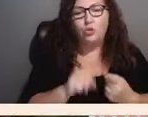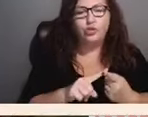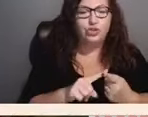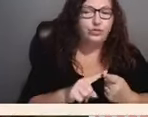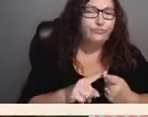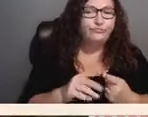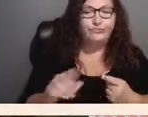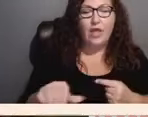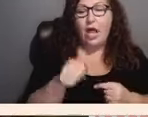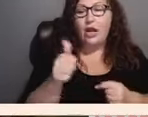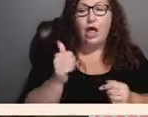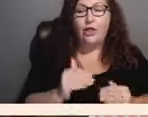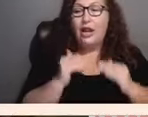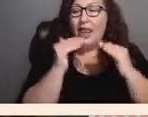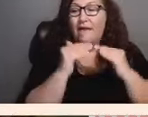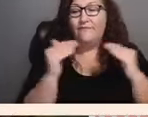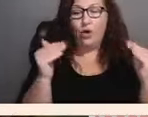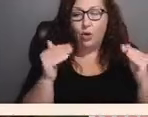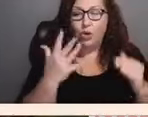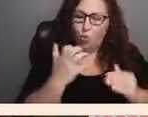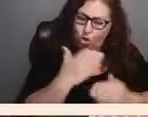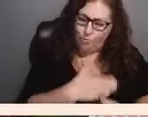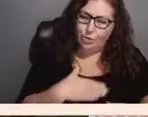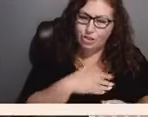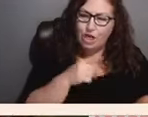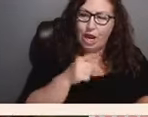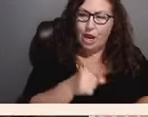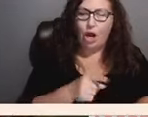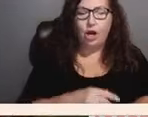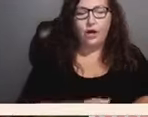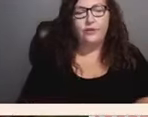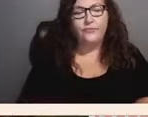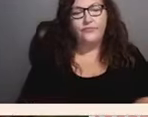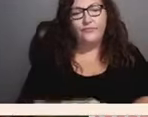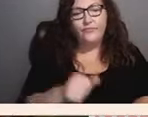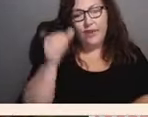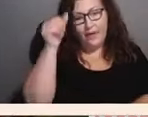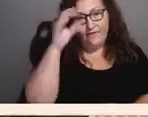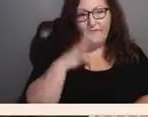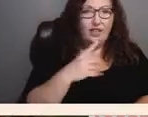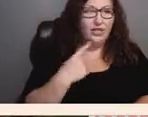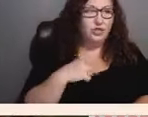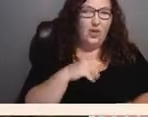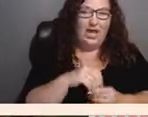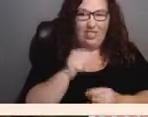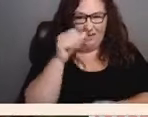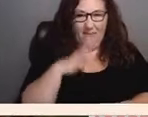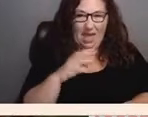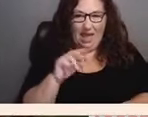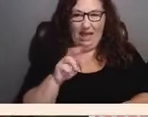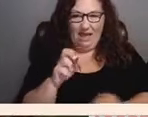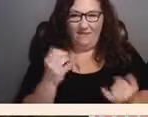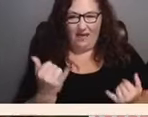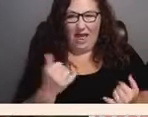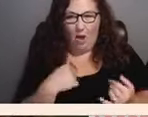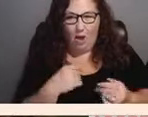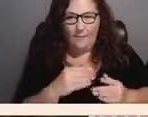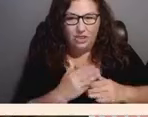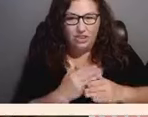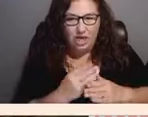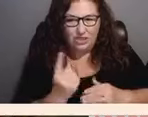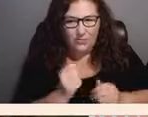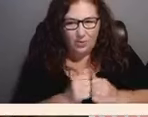another level. You want to appreciate her. Fellas, we in the man cave now. Let me share a tip with you,